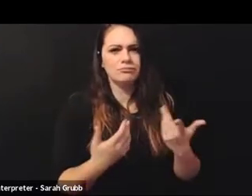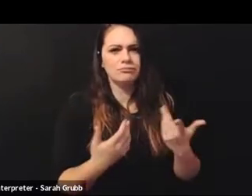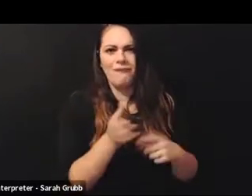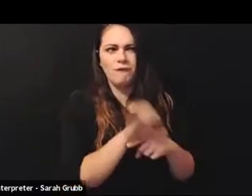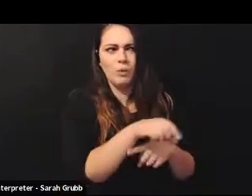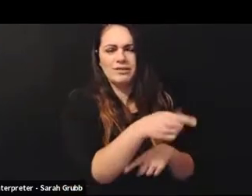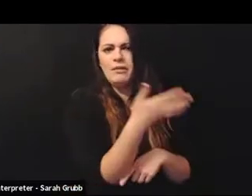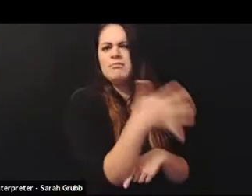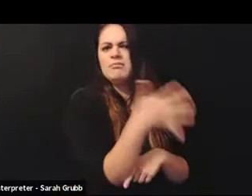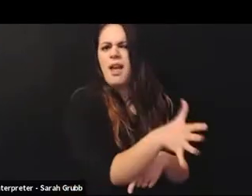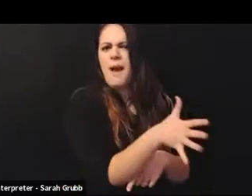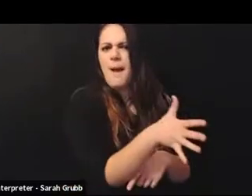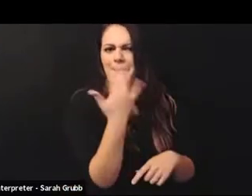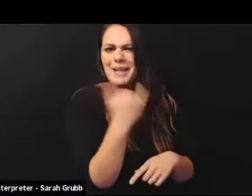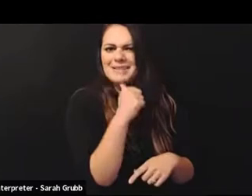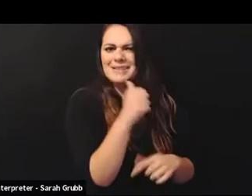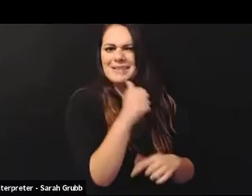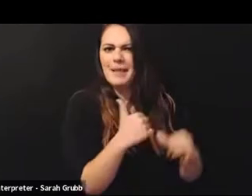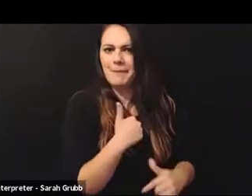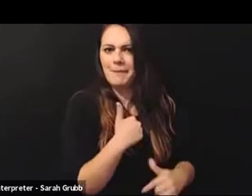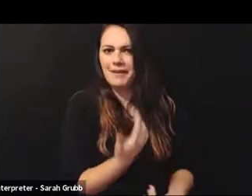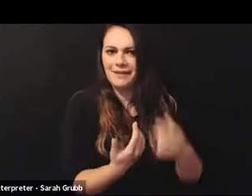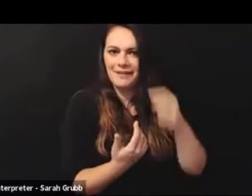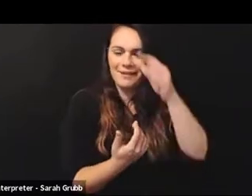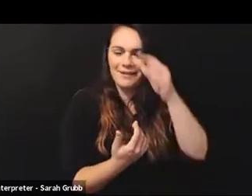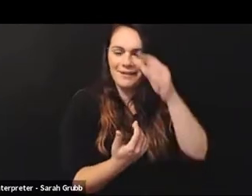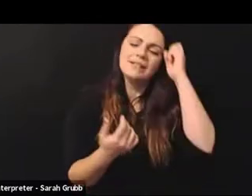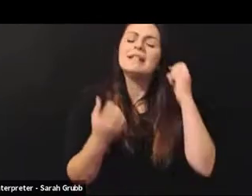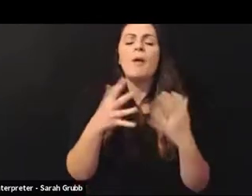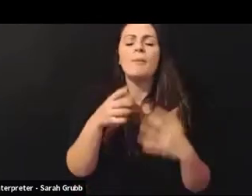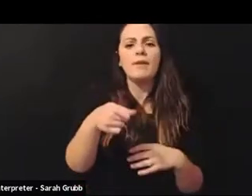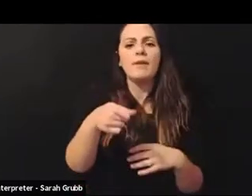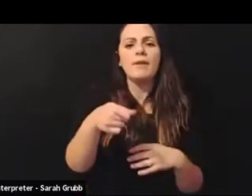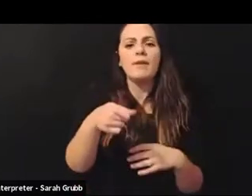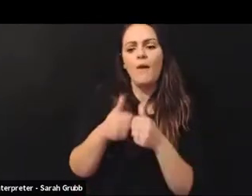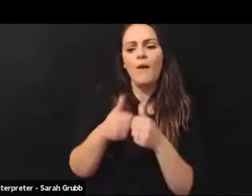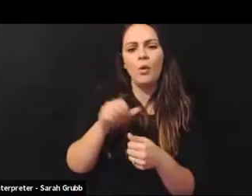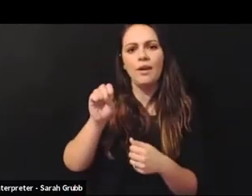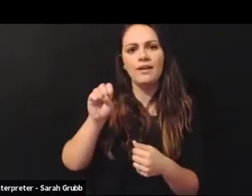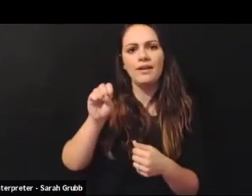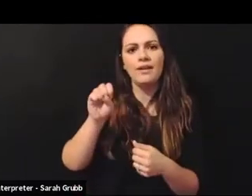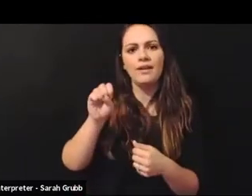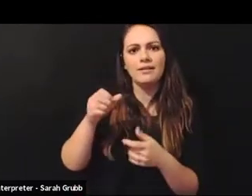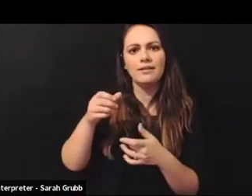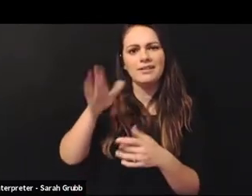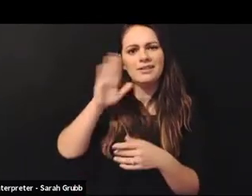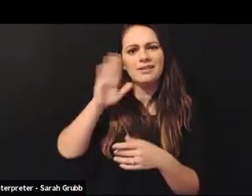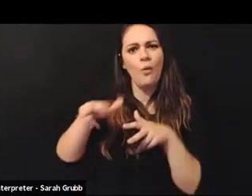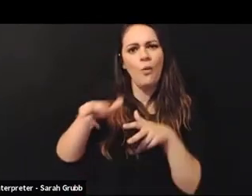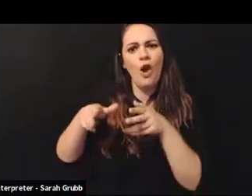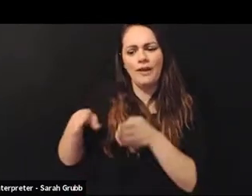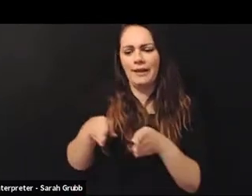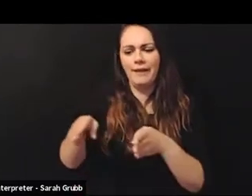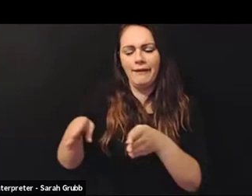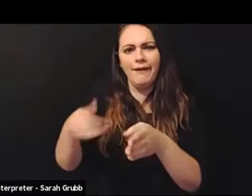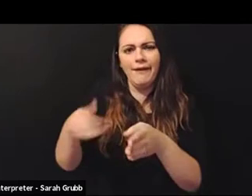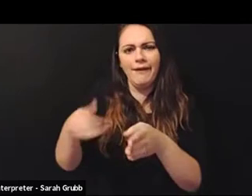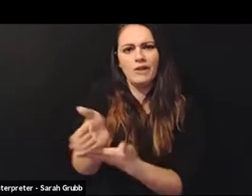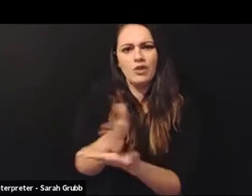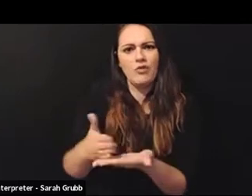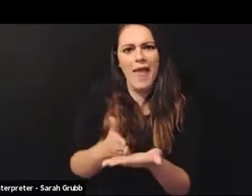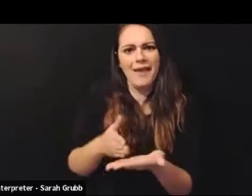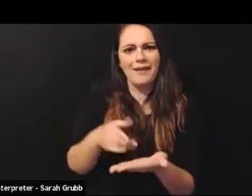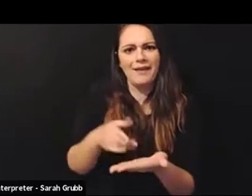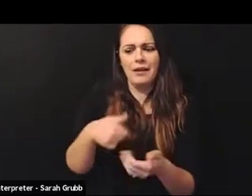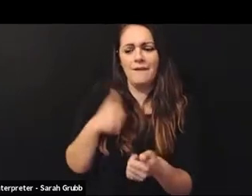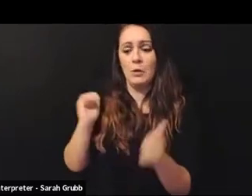But how many people like avoid sidewalk cracks because you don't want to break your mother's back, or have to set up your desk just the right way? Like you have